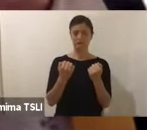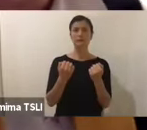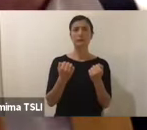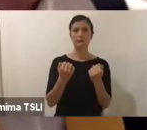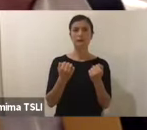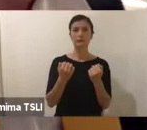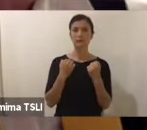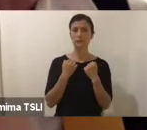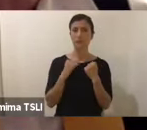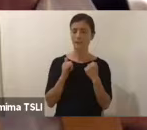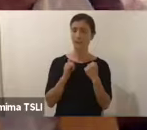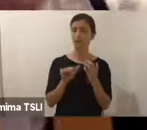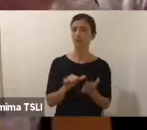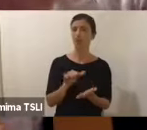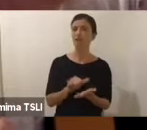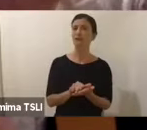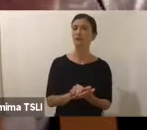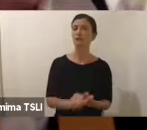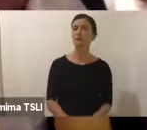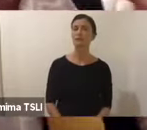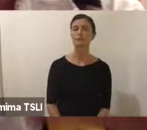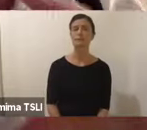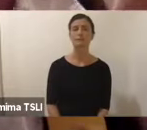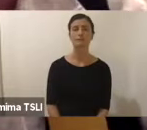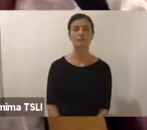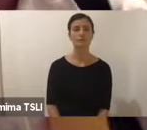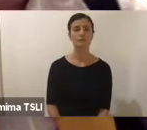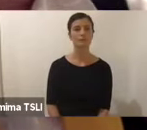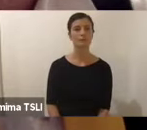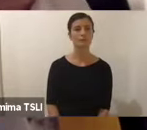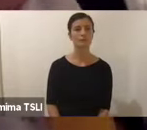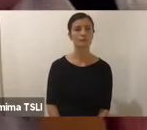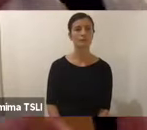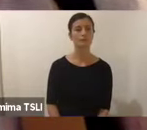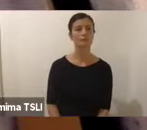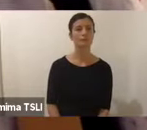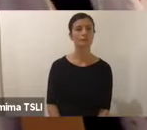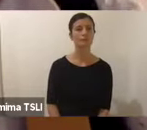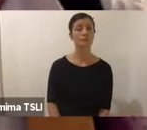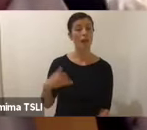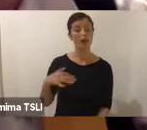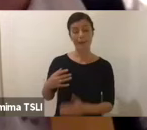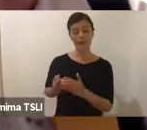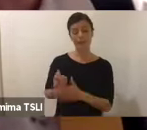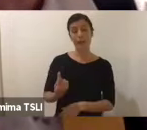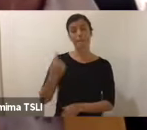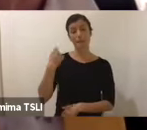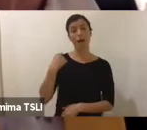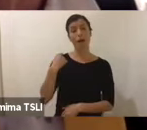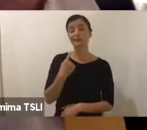was uh could have been heard as race you know it had racial undertones which was definitely not what i meant